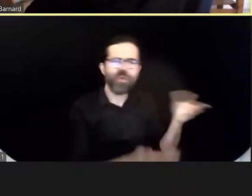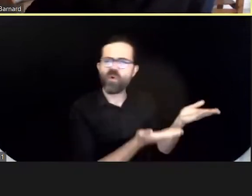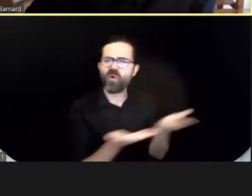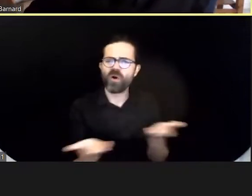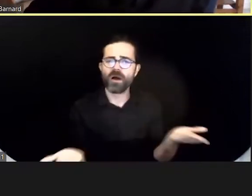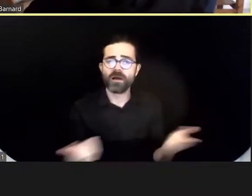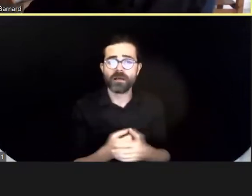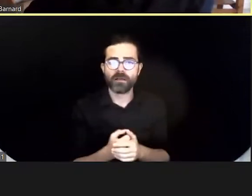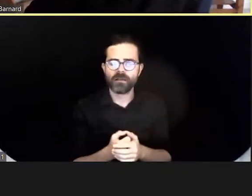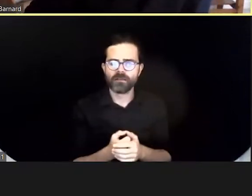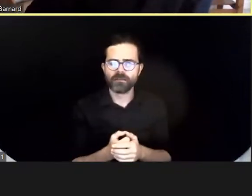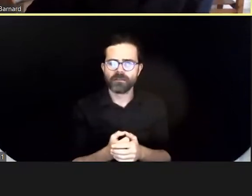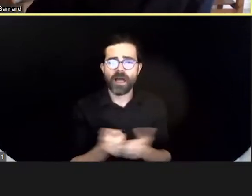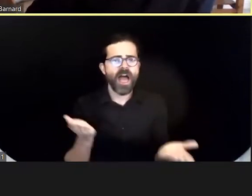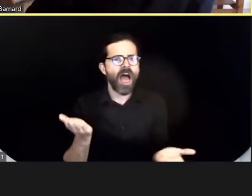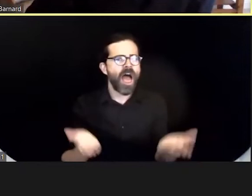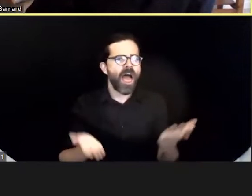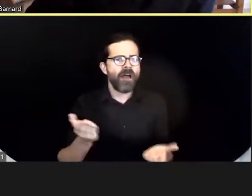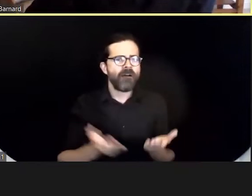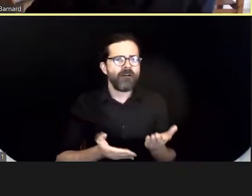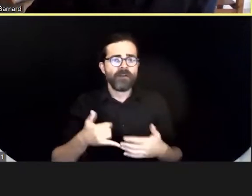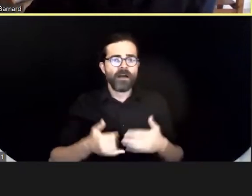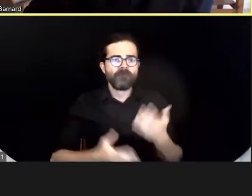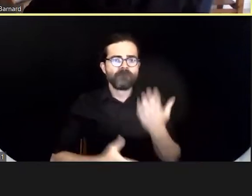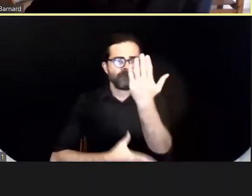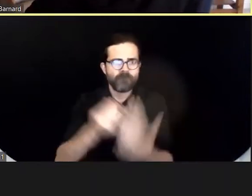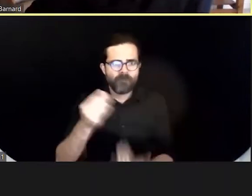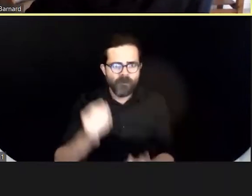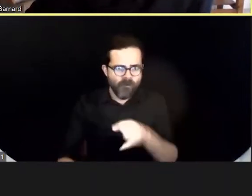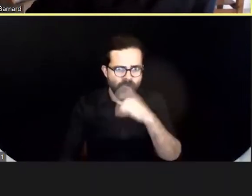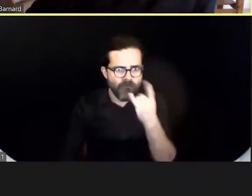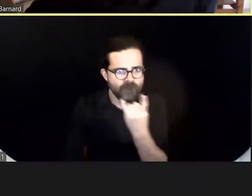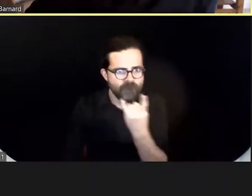it will go wrong? What happens when it stops working?